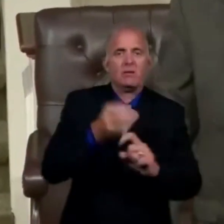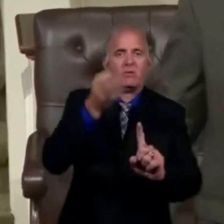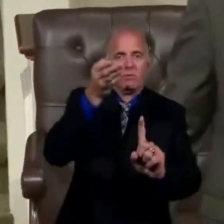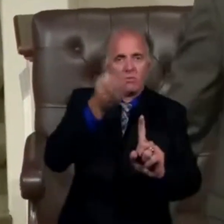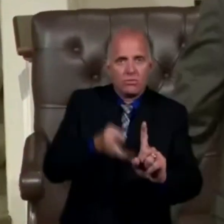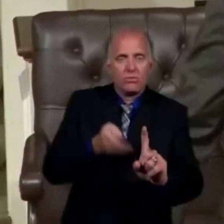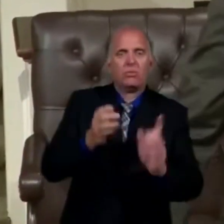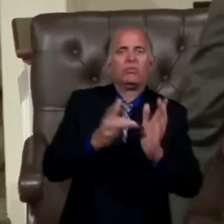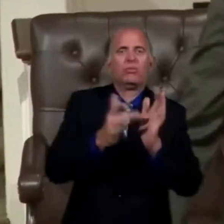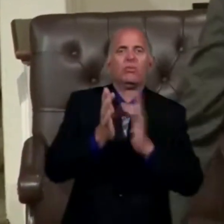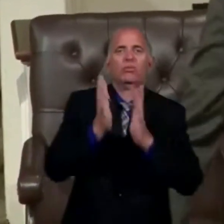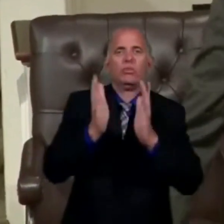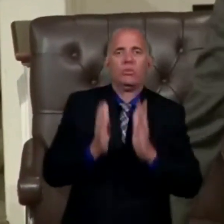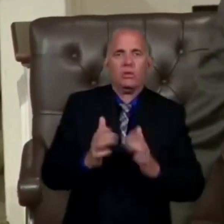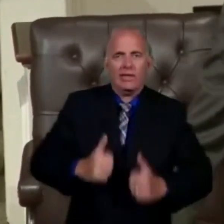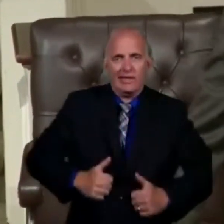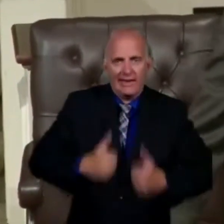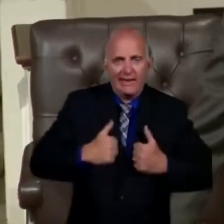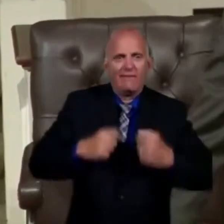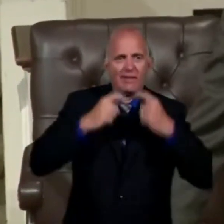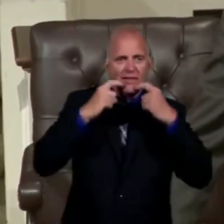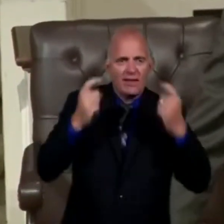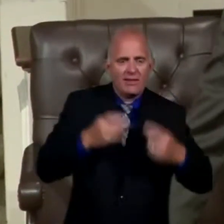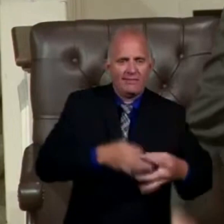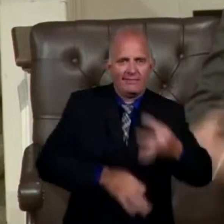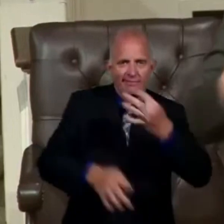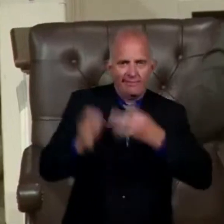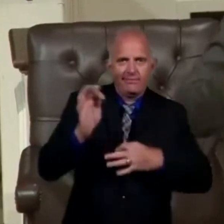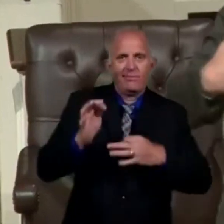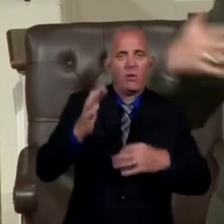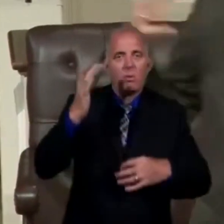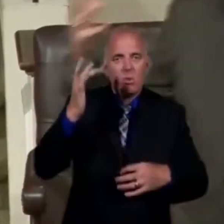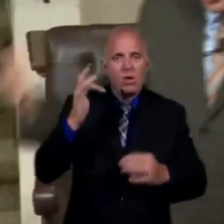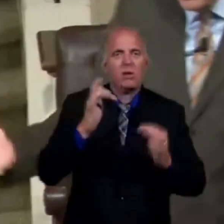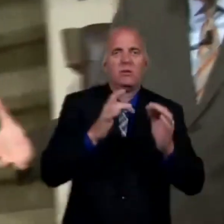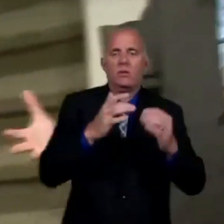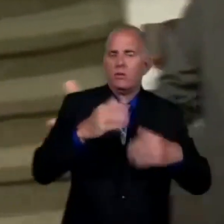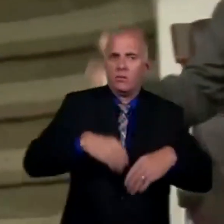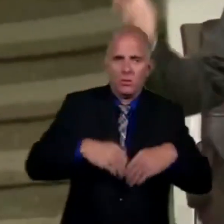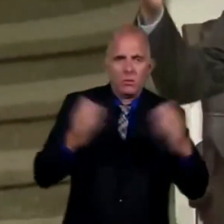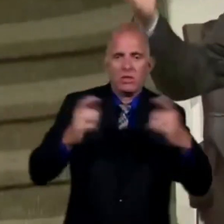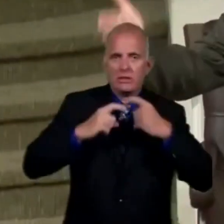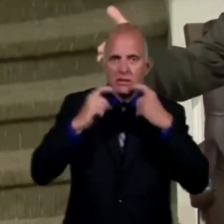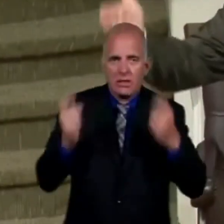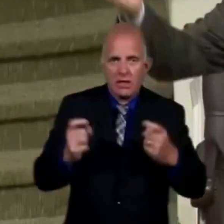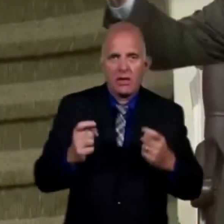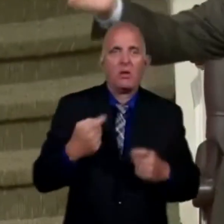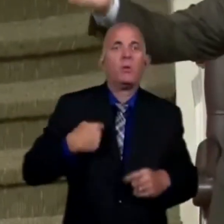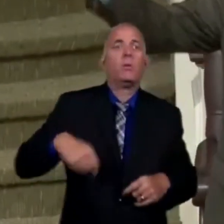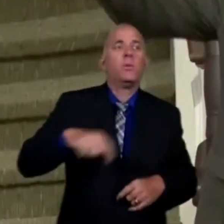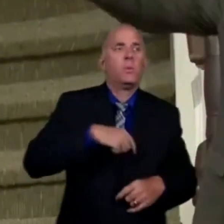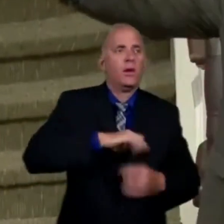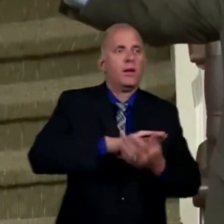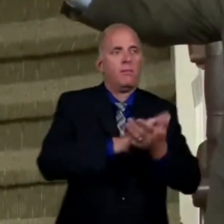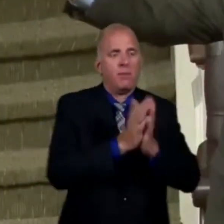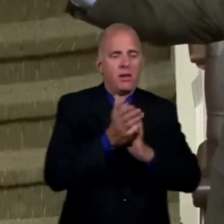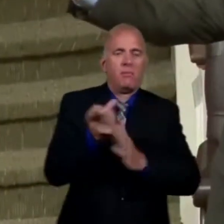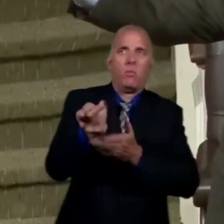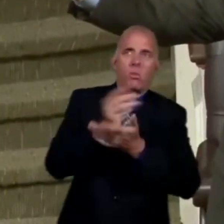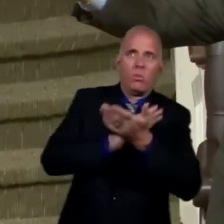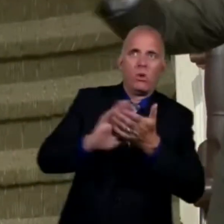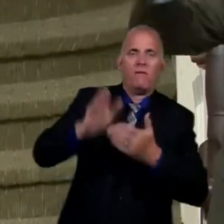to be sin for us, who Jesus didn't have any sin, that we might be made the righteousness of God in